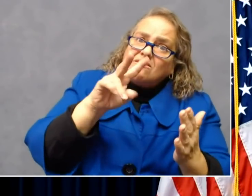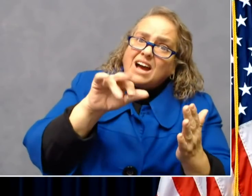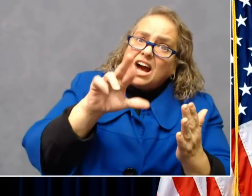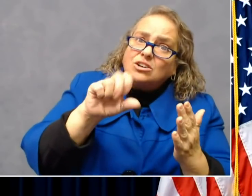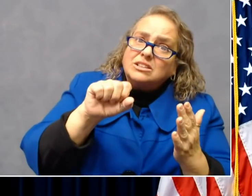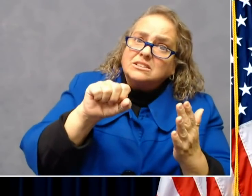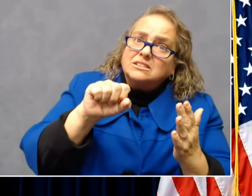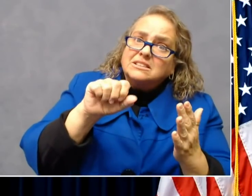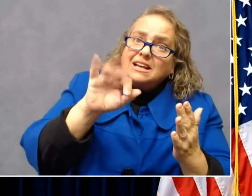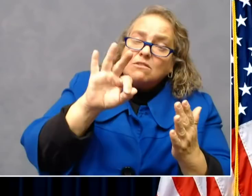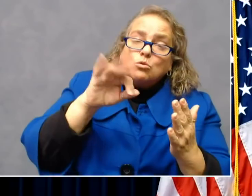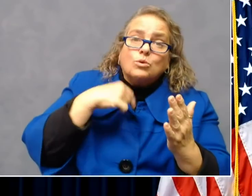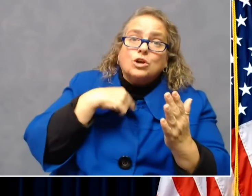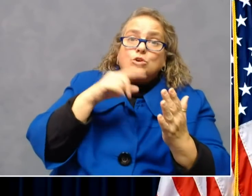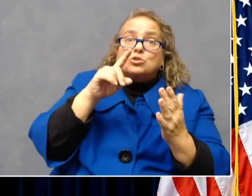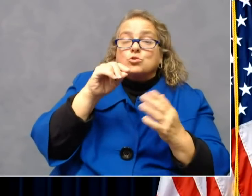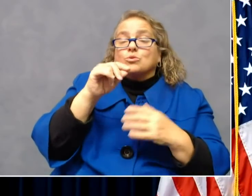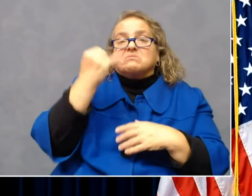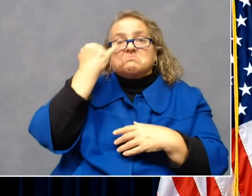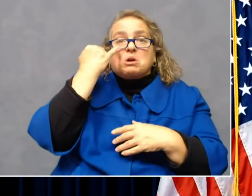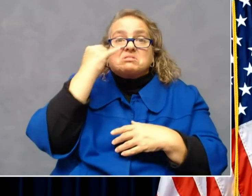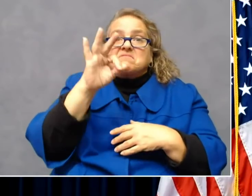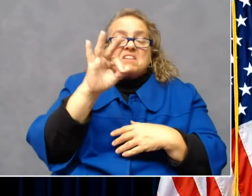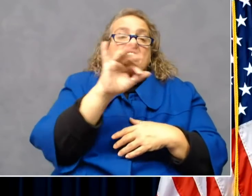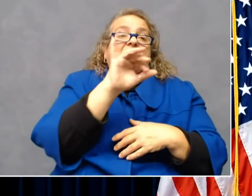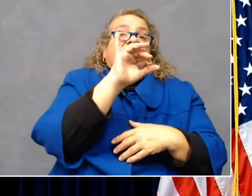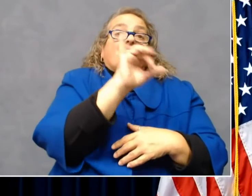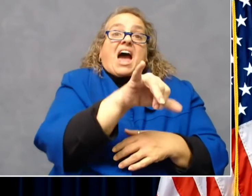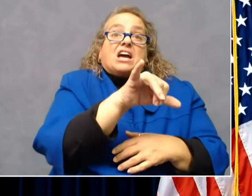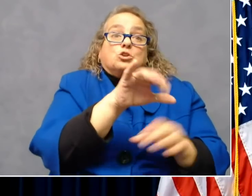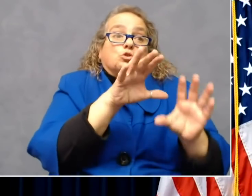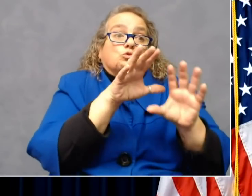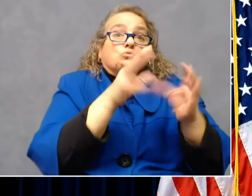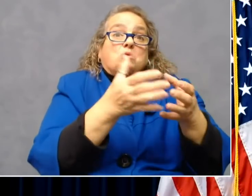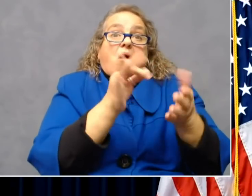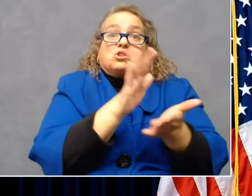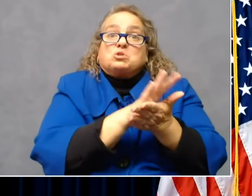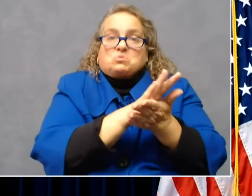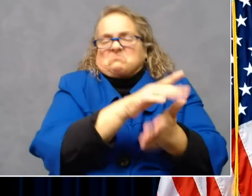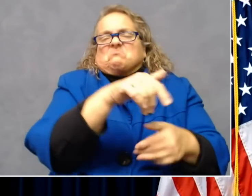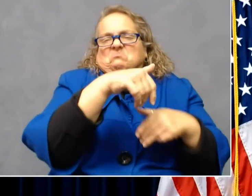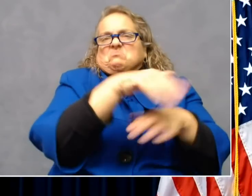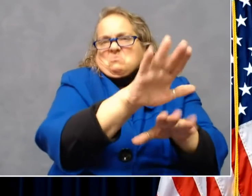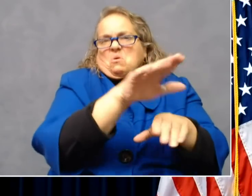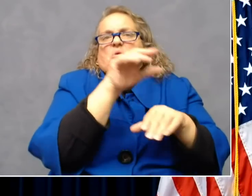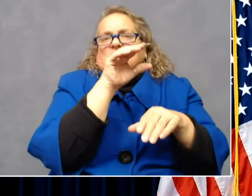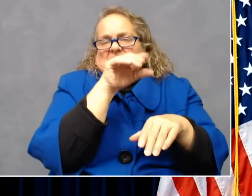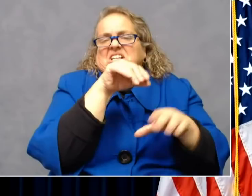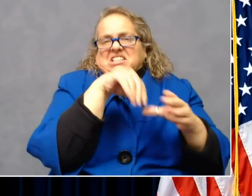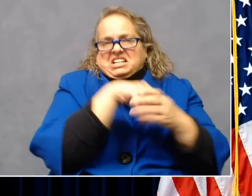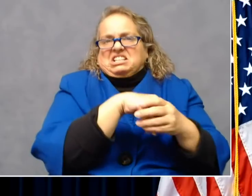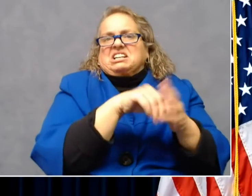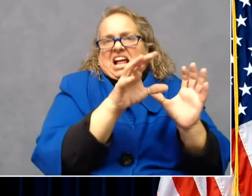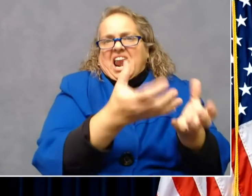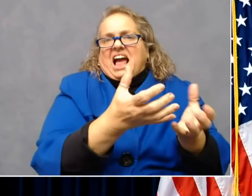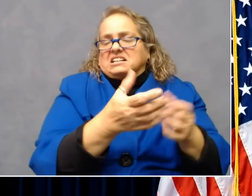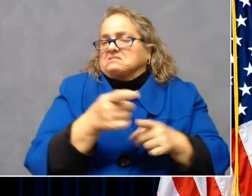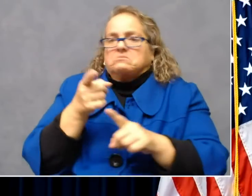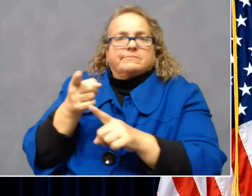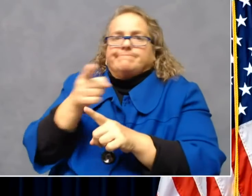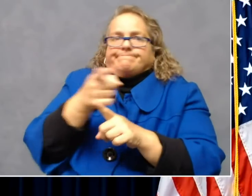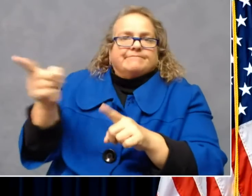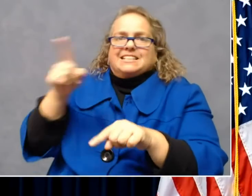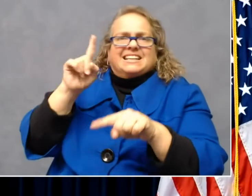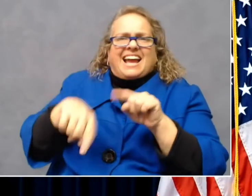only this group of schools or only that and others, then we're not going to get the overall impact that we need to